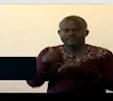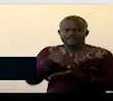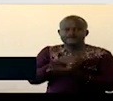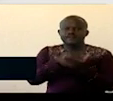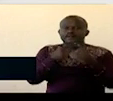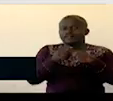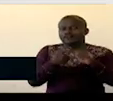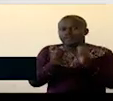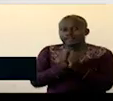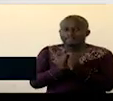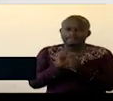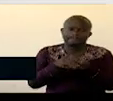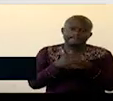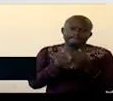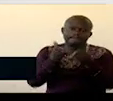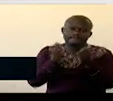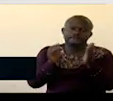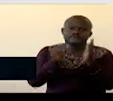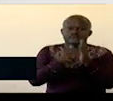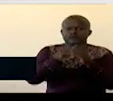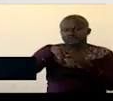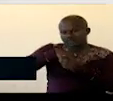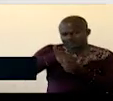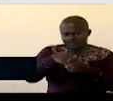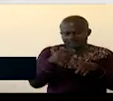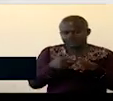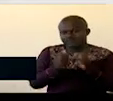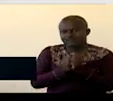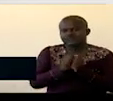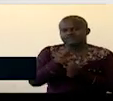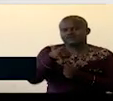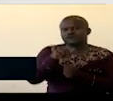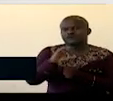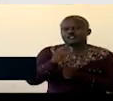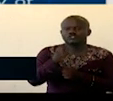genetic makeup within different species.